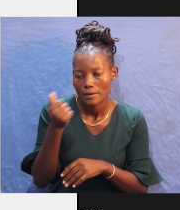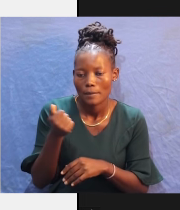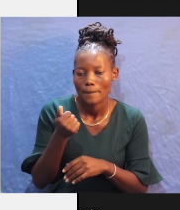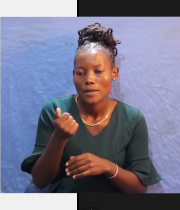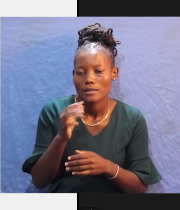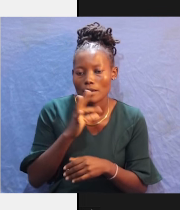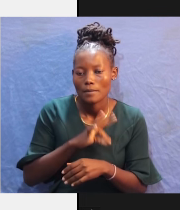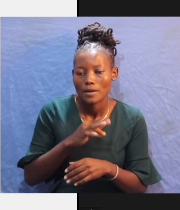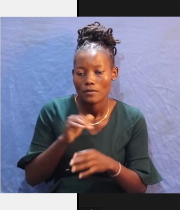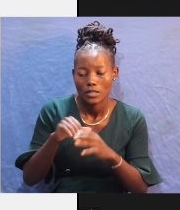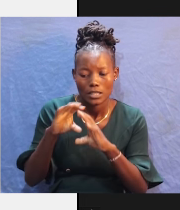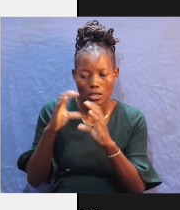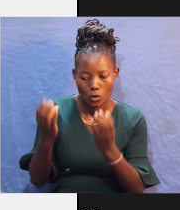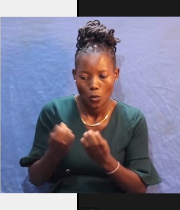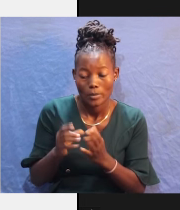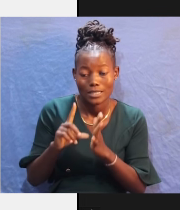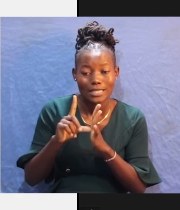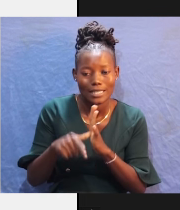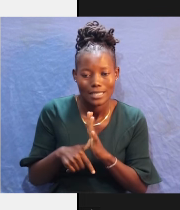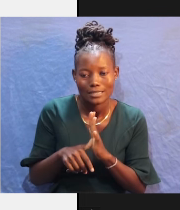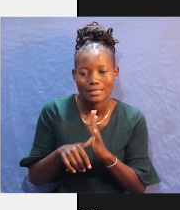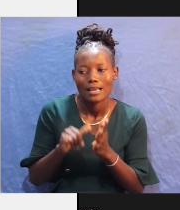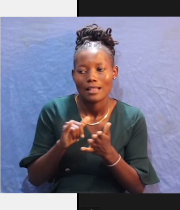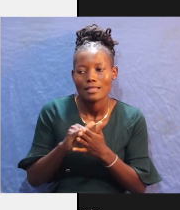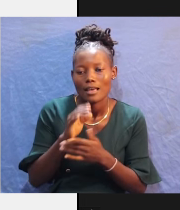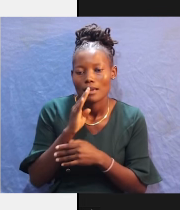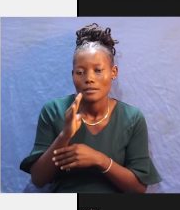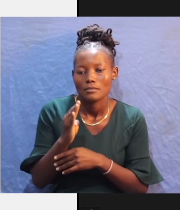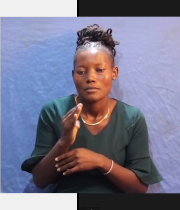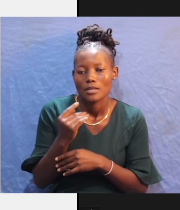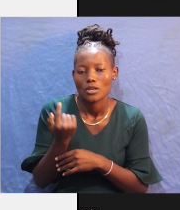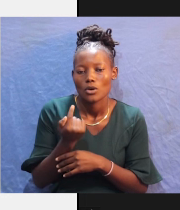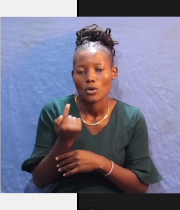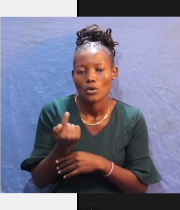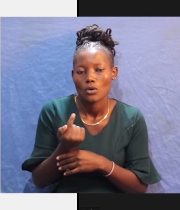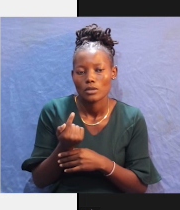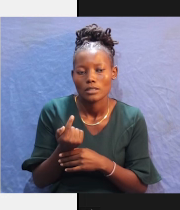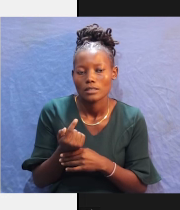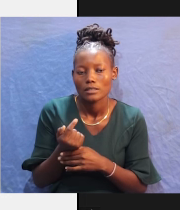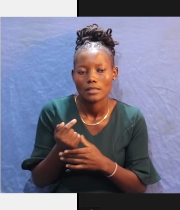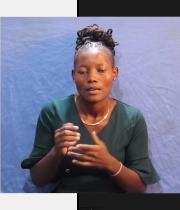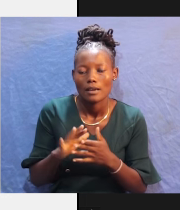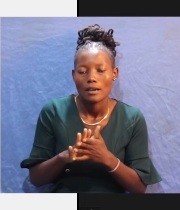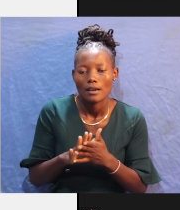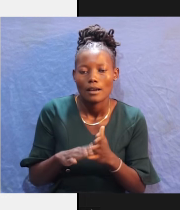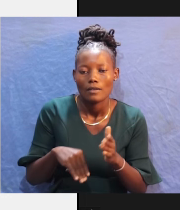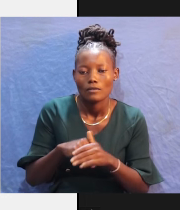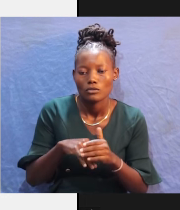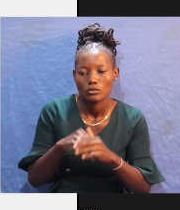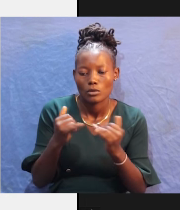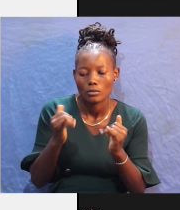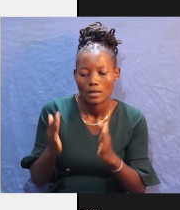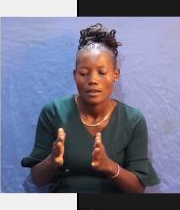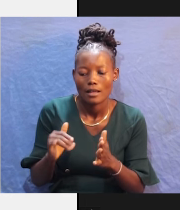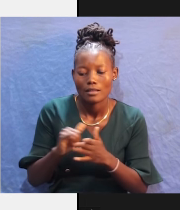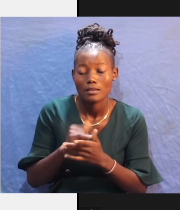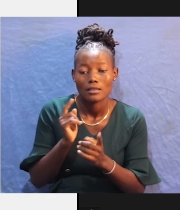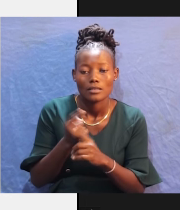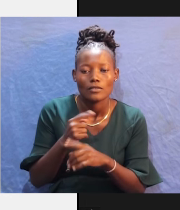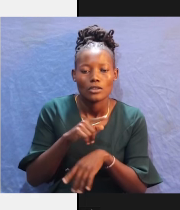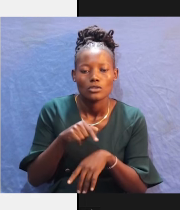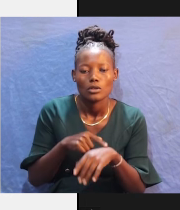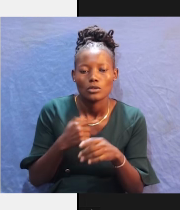they confuse it with development of sport. So that is why we have this explanation of what are the differences between